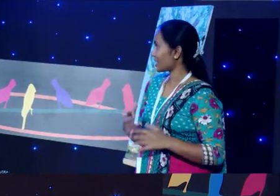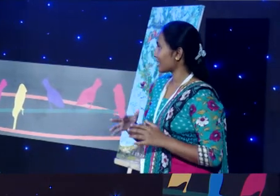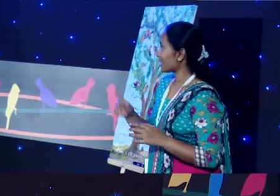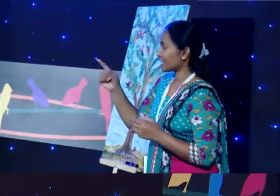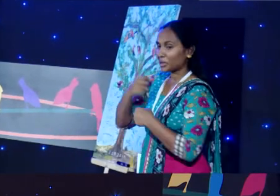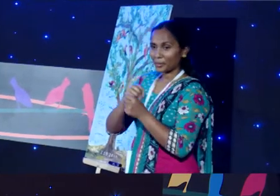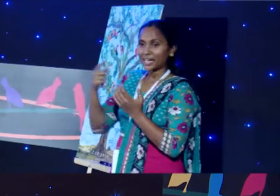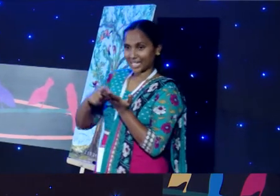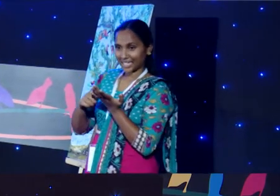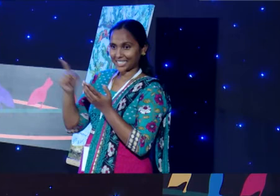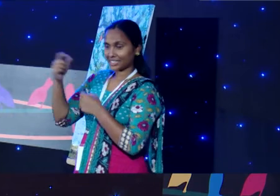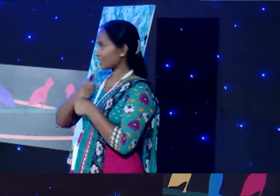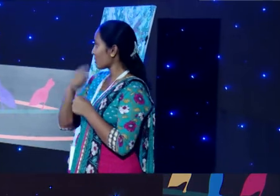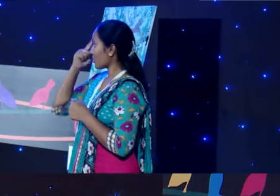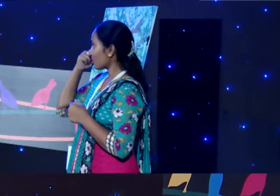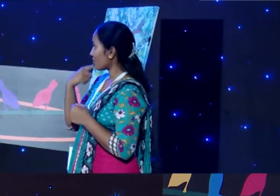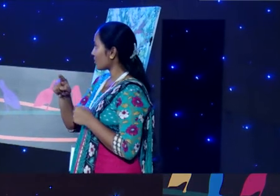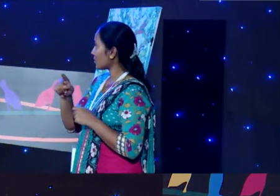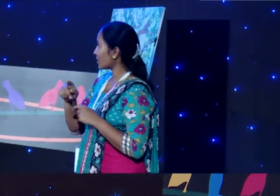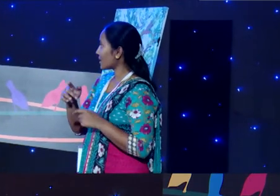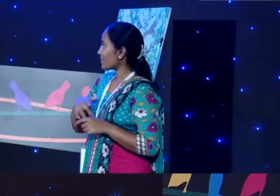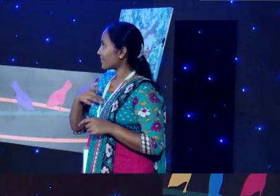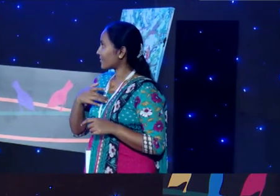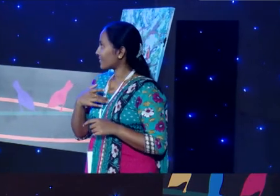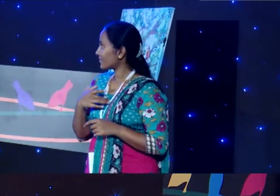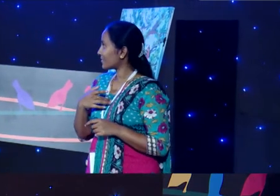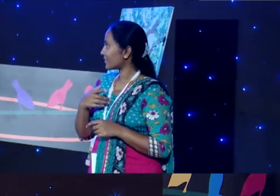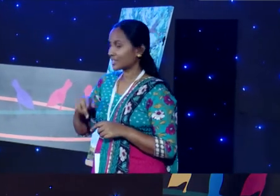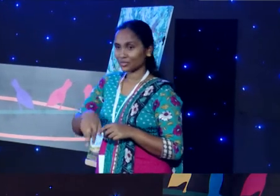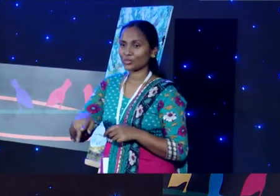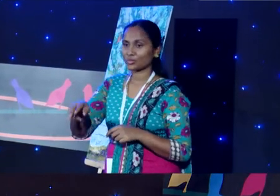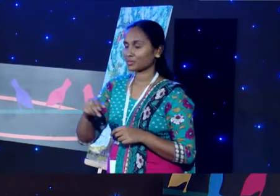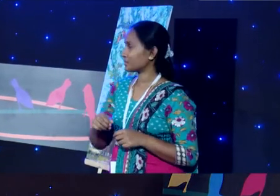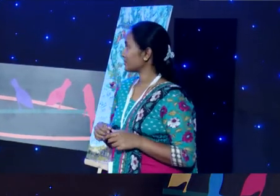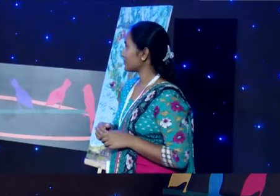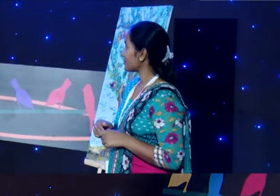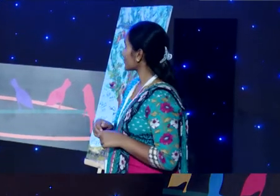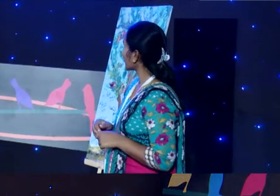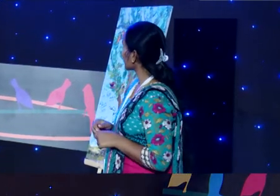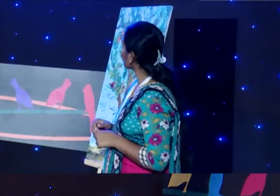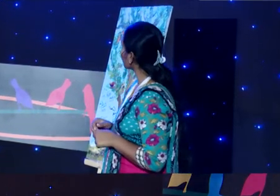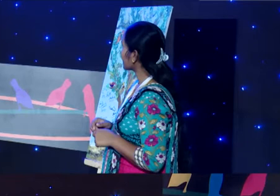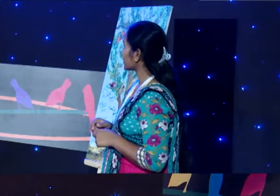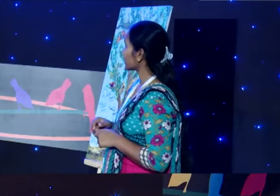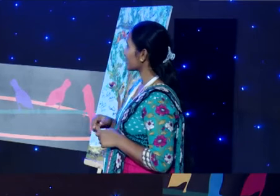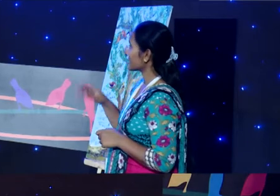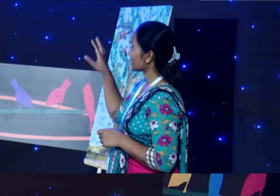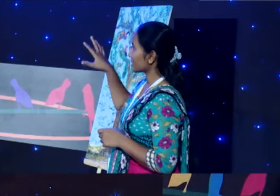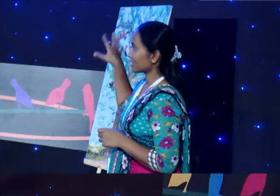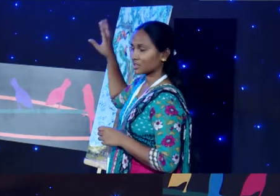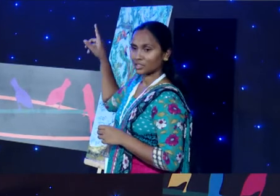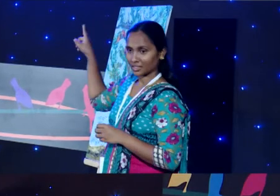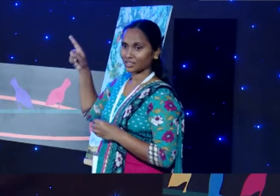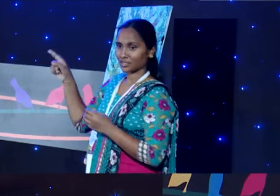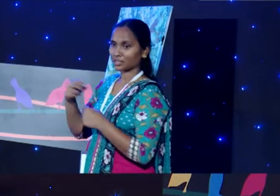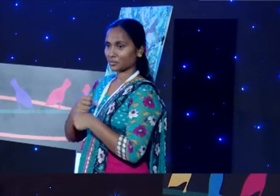mechanism for letting people feel the directions that they need to go into? That's a microcontroller that does the